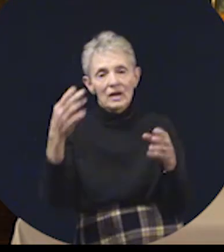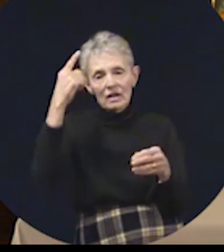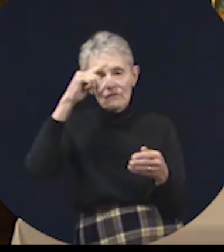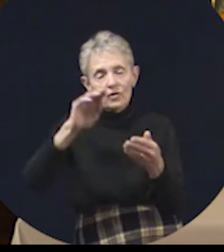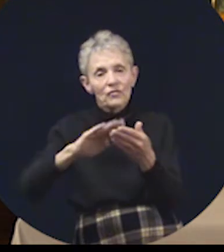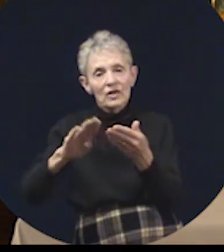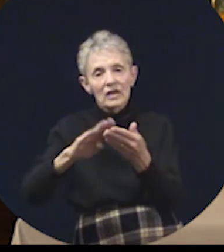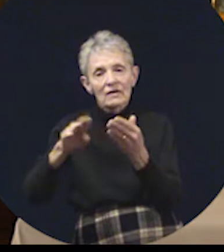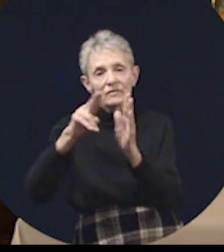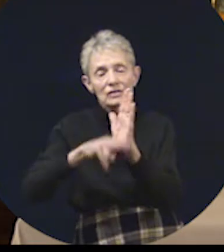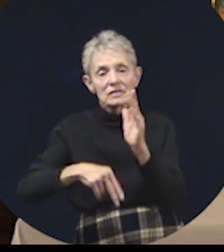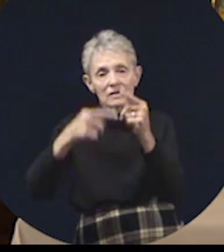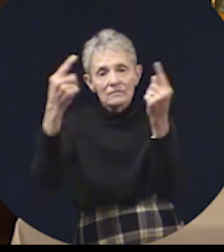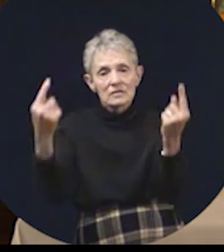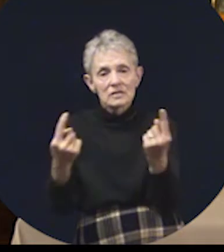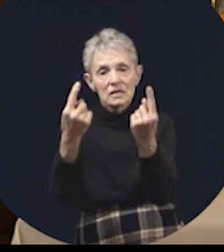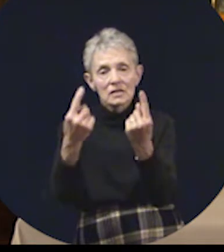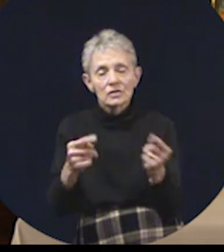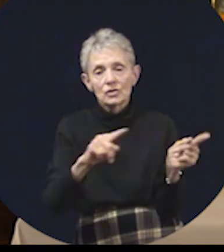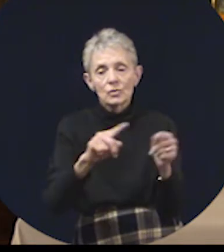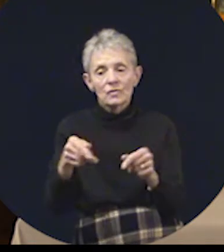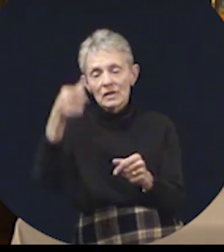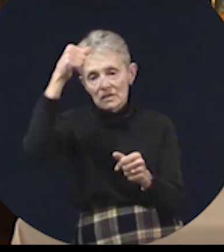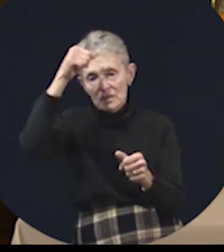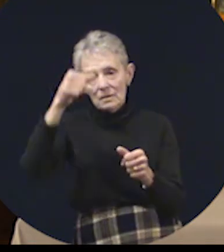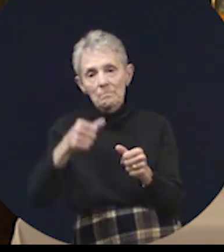Do this in memory of me."